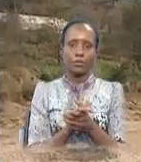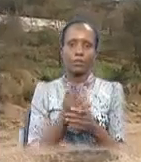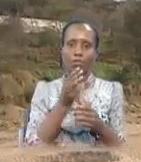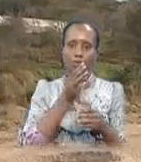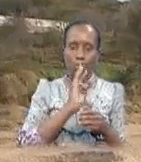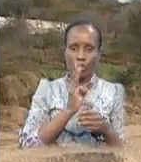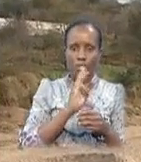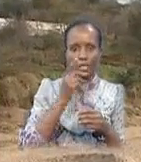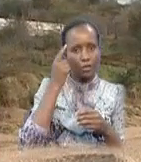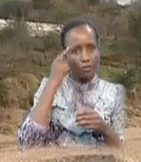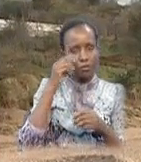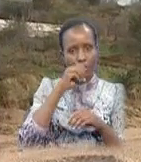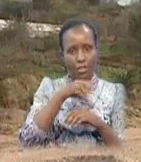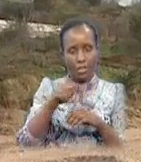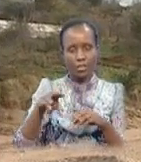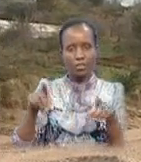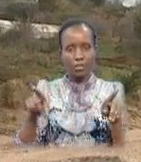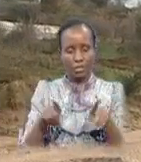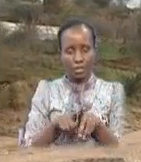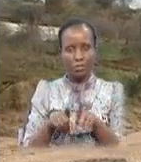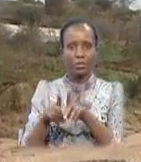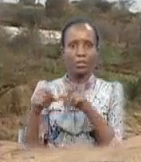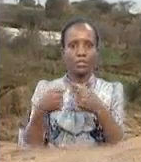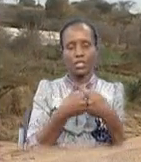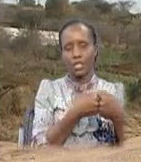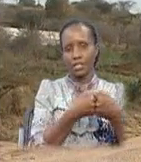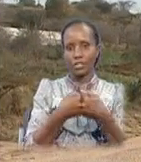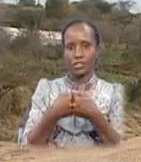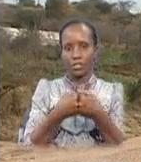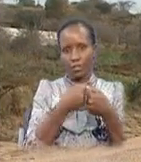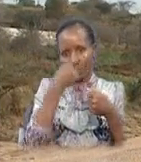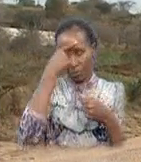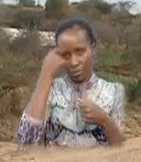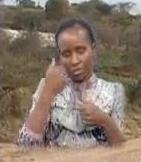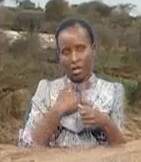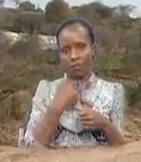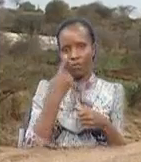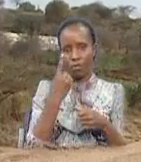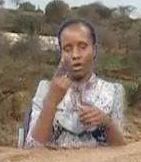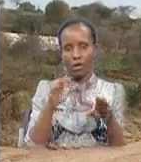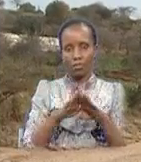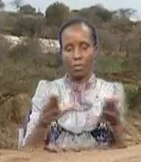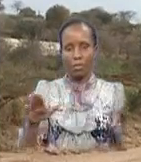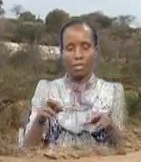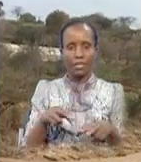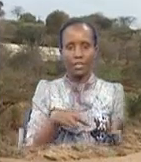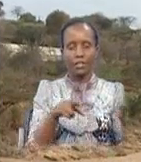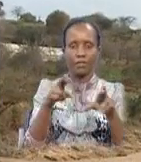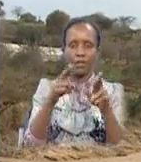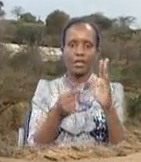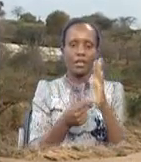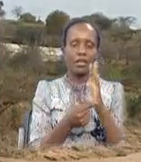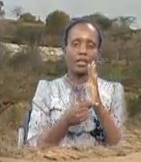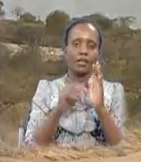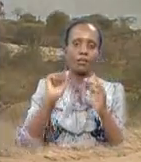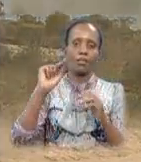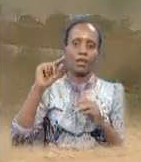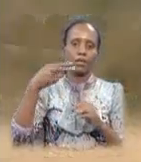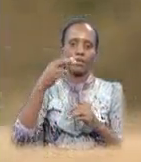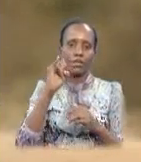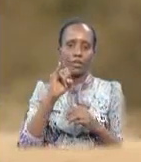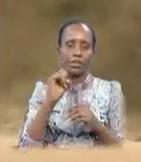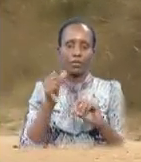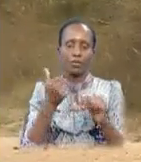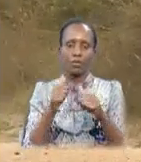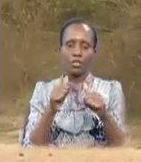water for irrigation is also a challenge, since there is only one permanent river, River Athi, traversing a small section